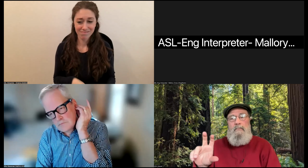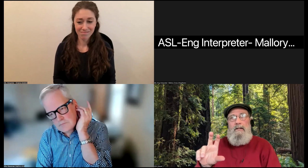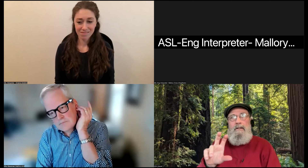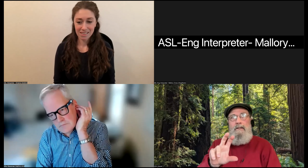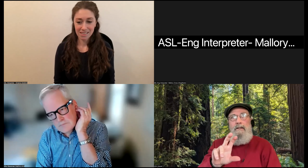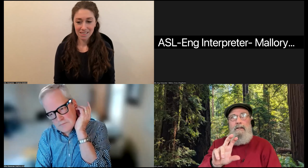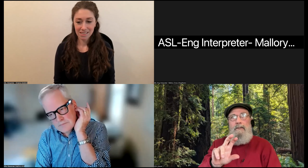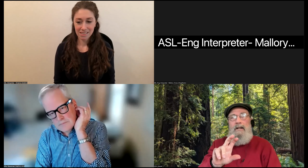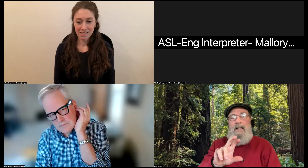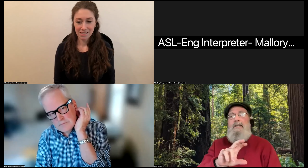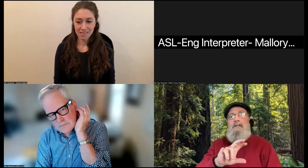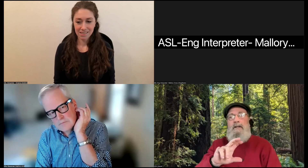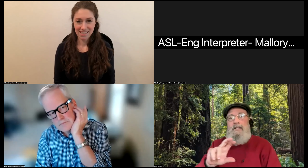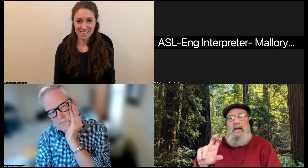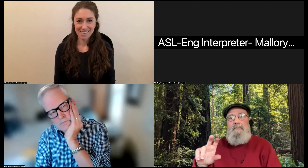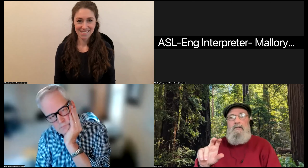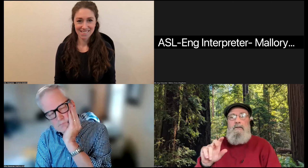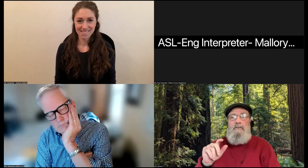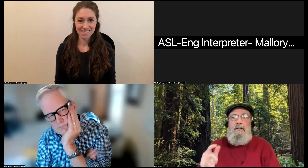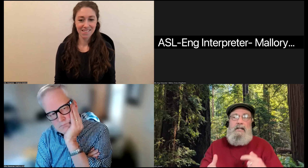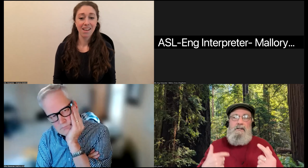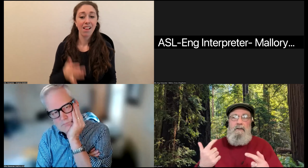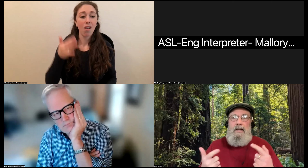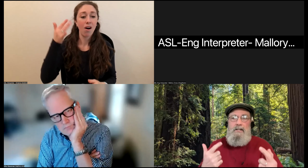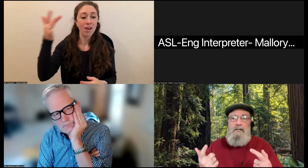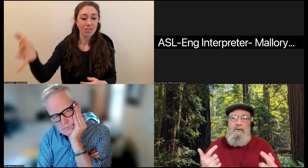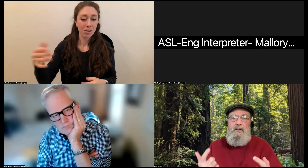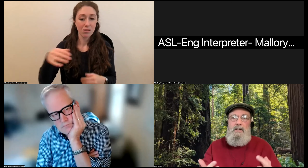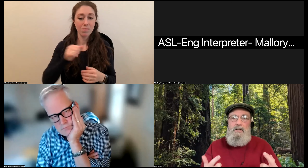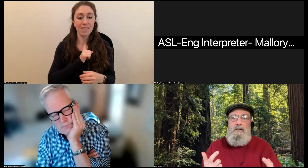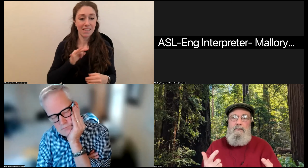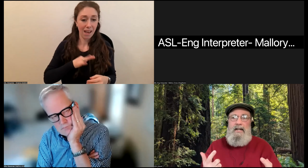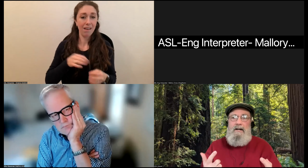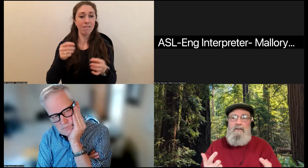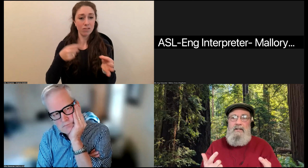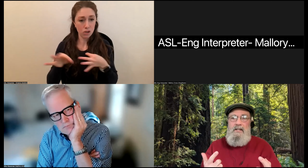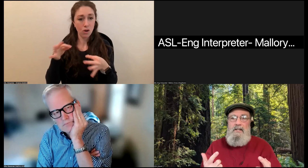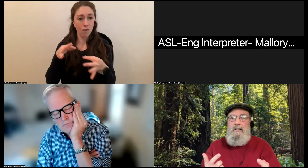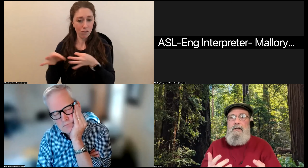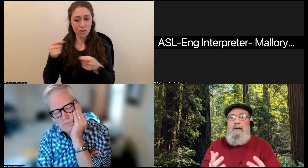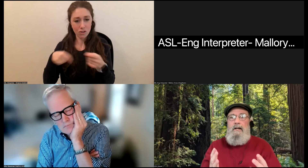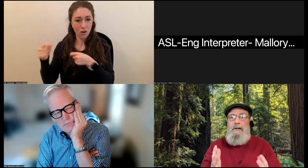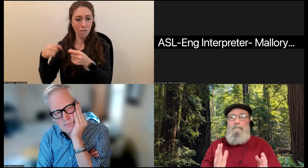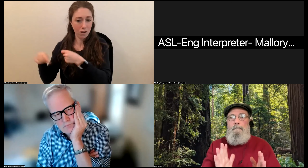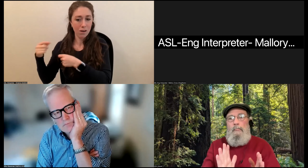term, as you get staff turnover, as organizations go in and out of